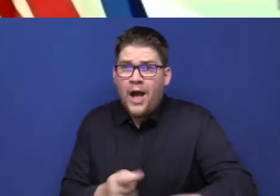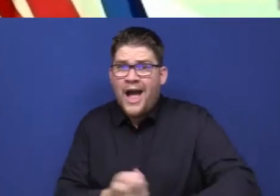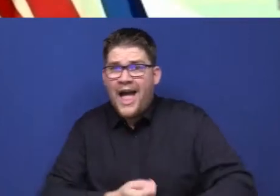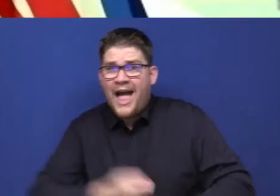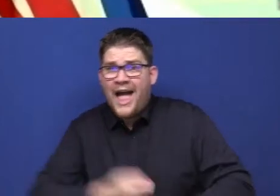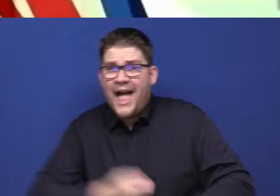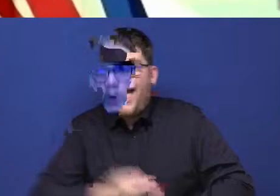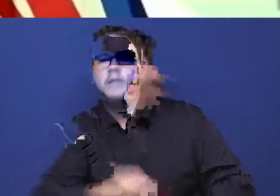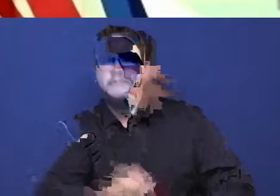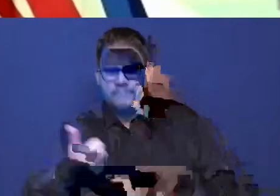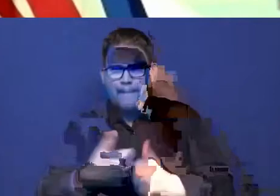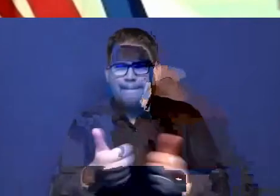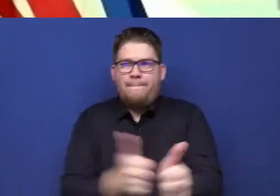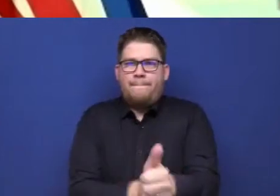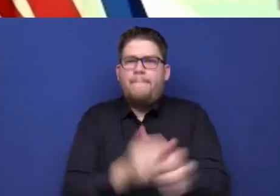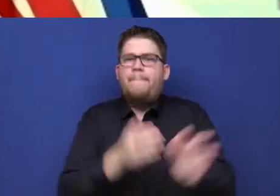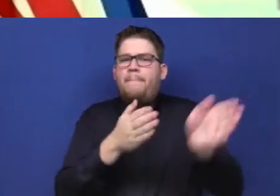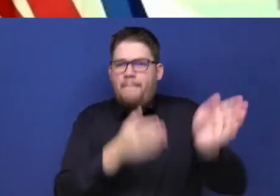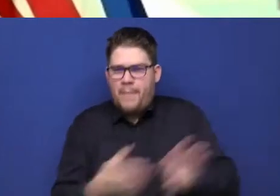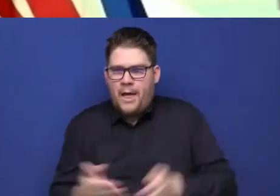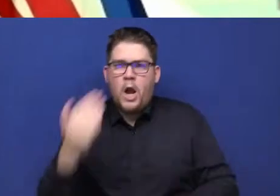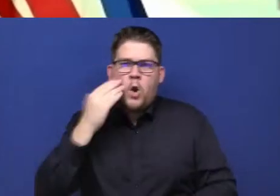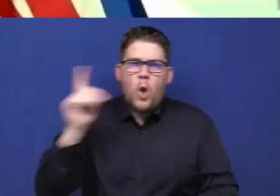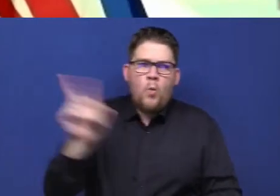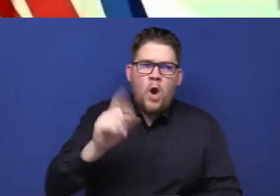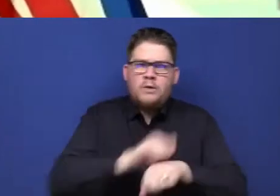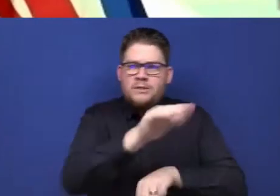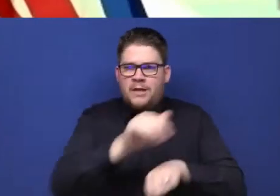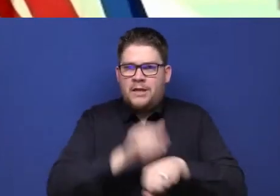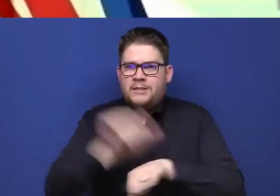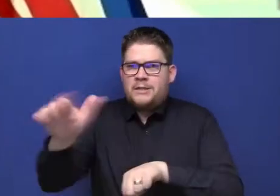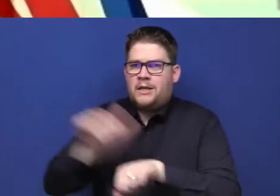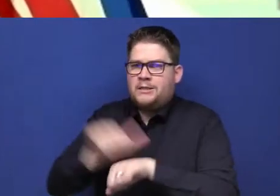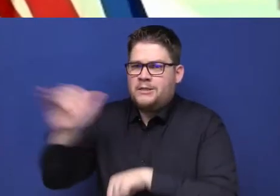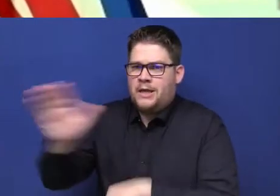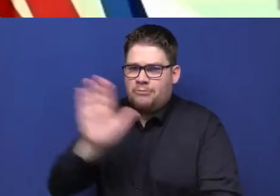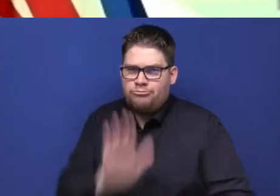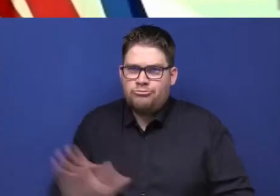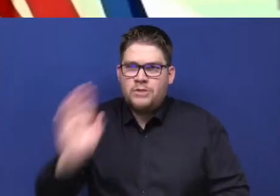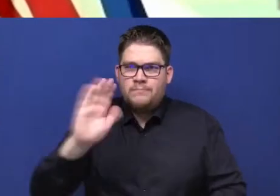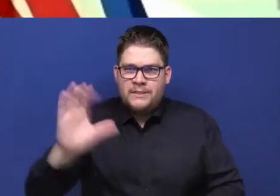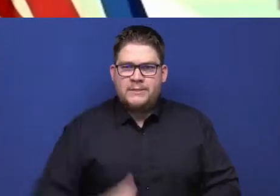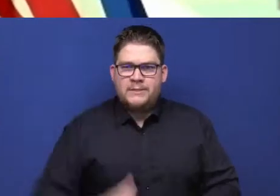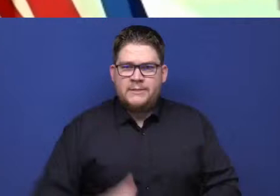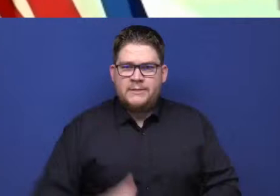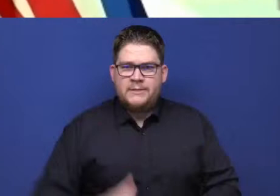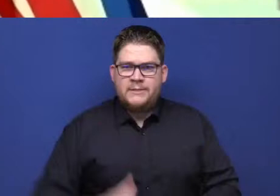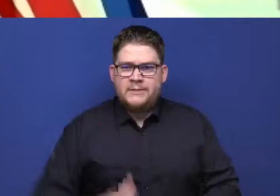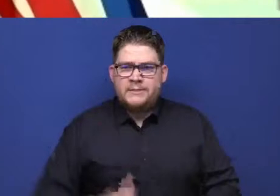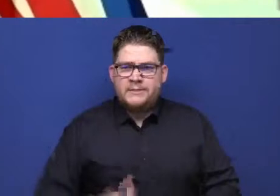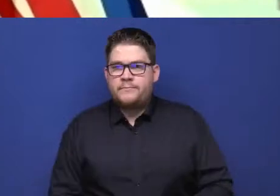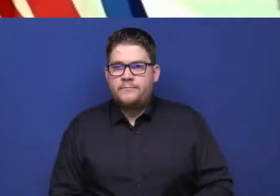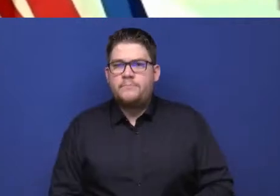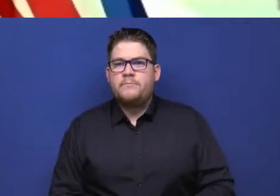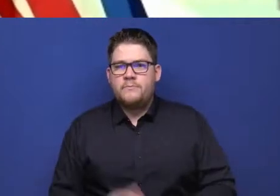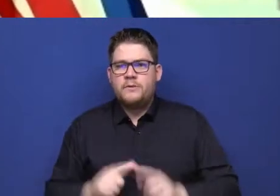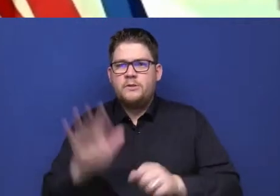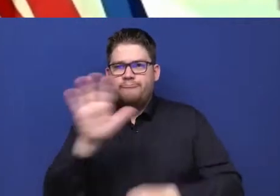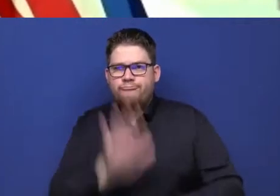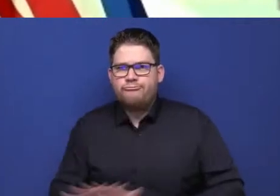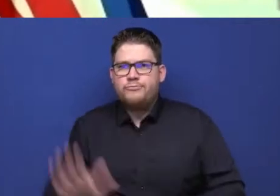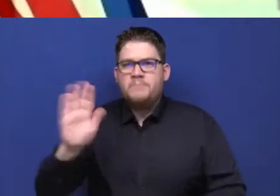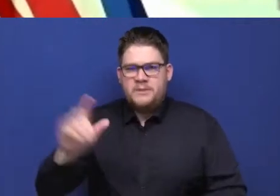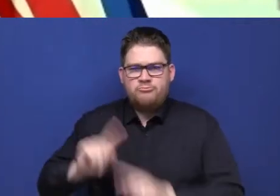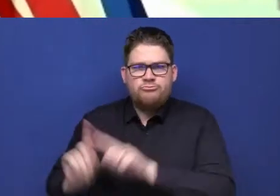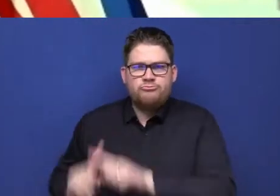And they, as has already been mentioned, Kelowna, for example, Abbotsford, Chilliwack are all additional places